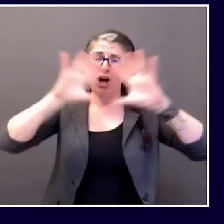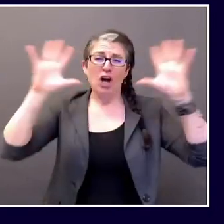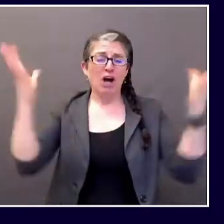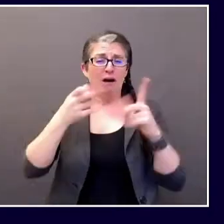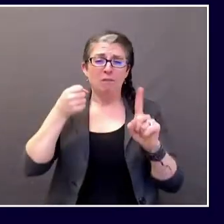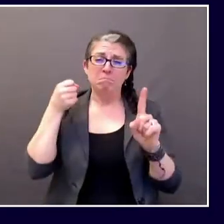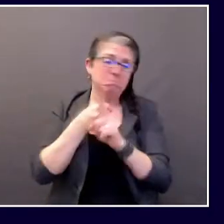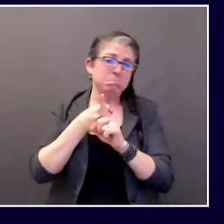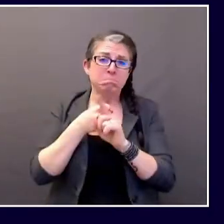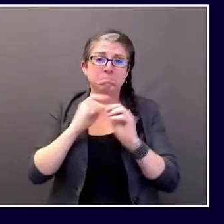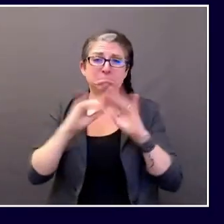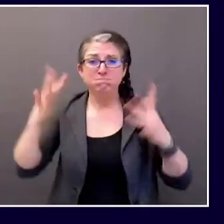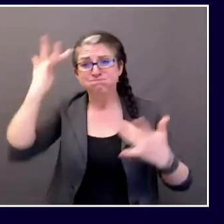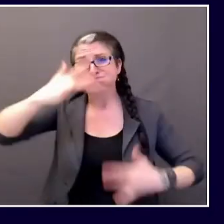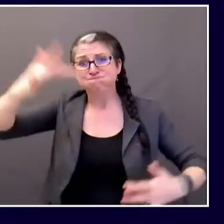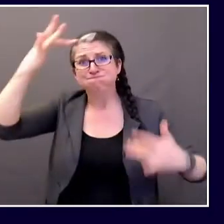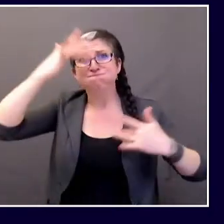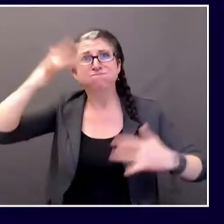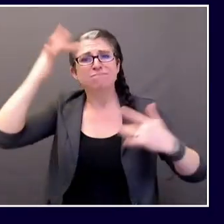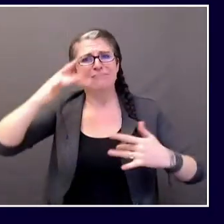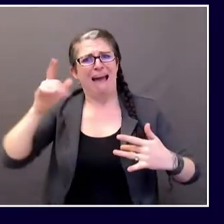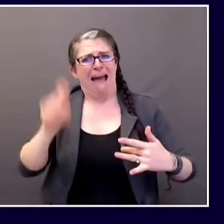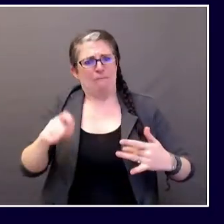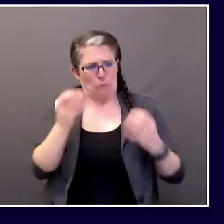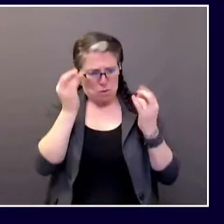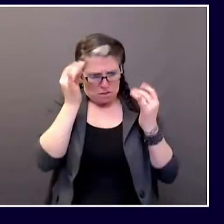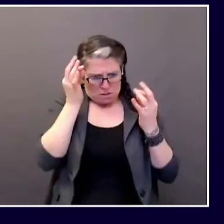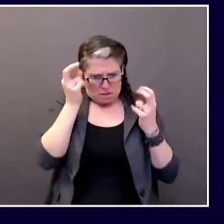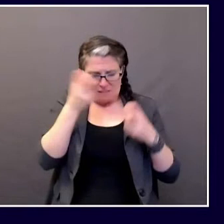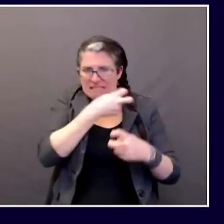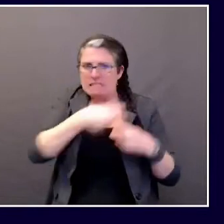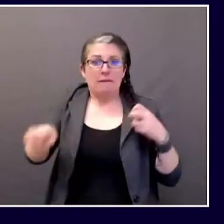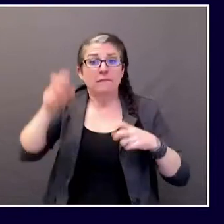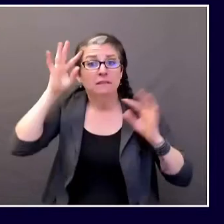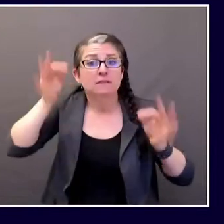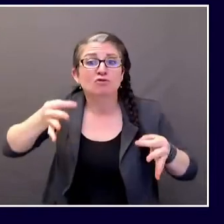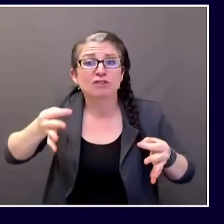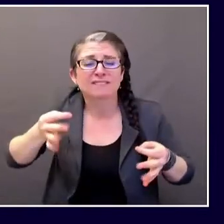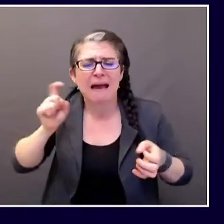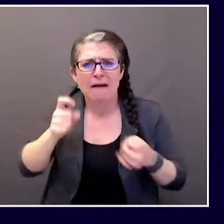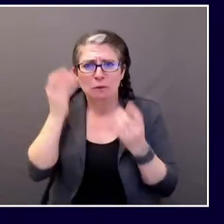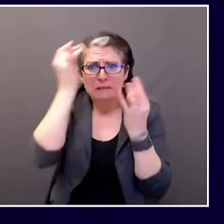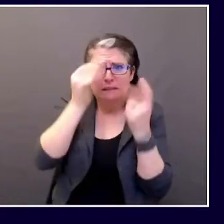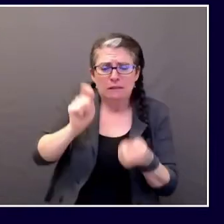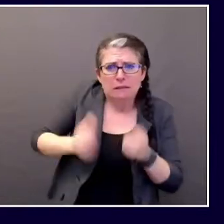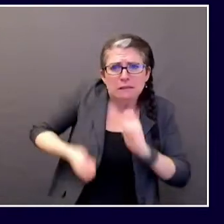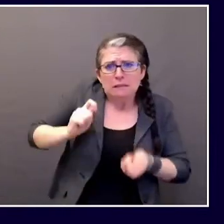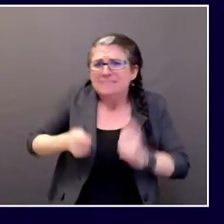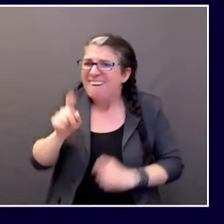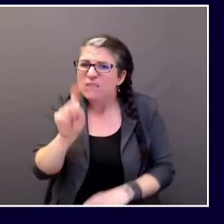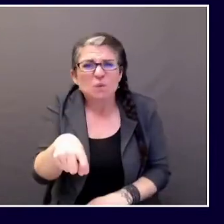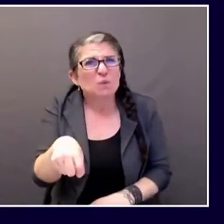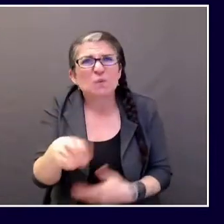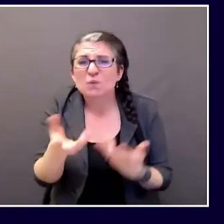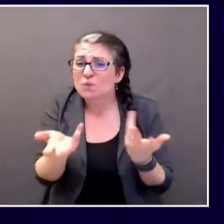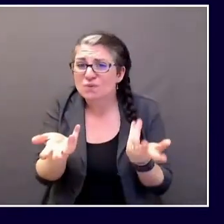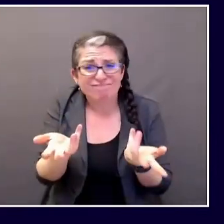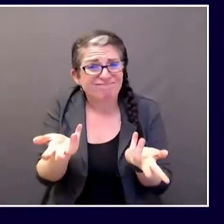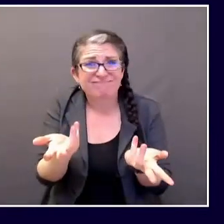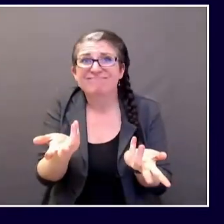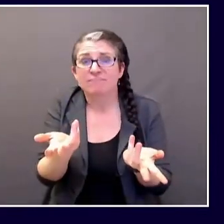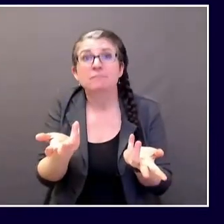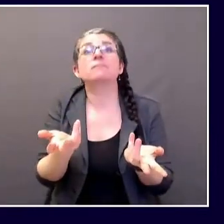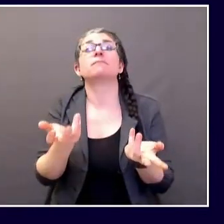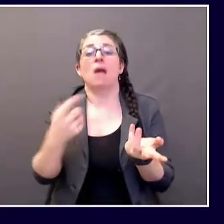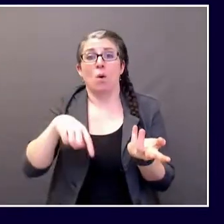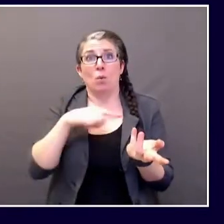to save the maximum number of lives, it also allows folks to have a clear sense on the calendar of at least by when they may